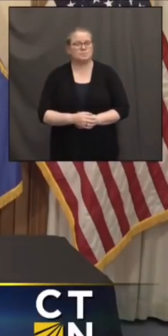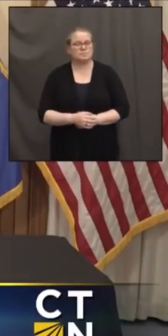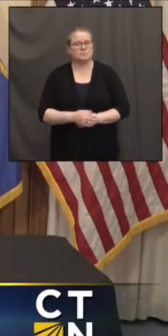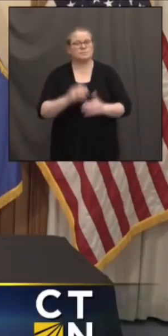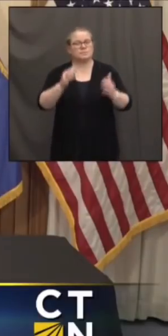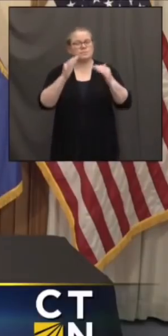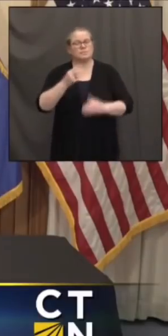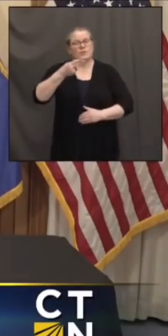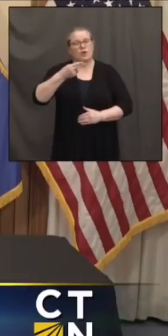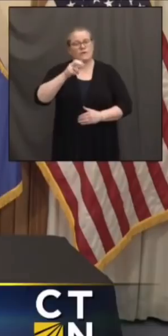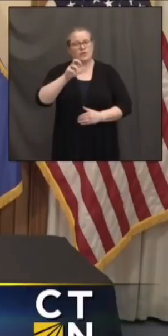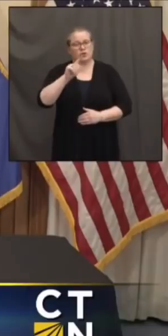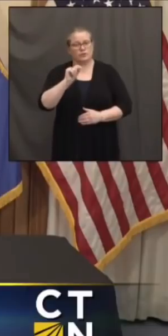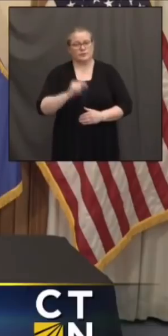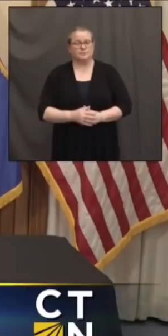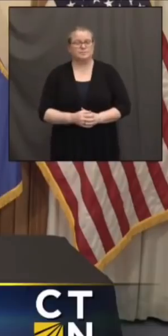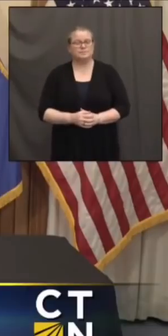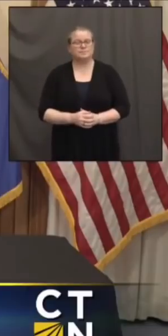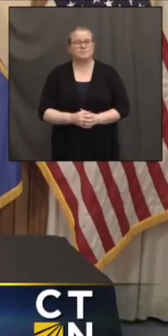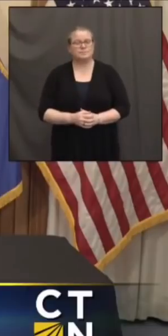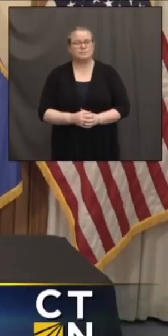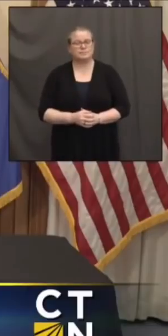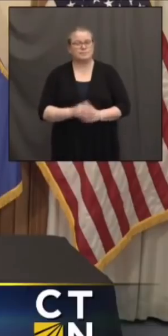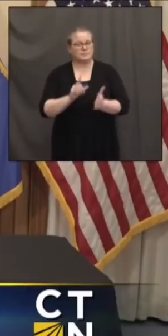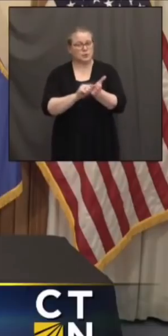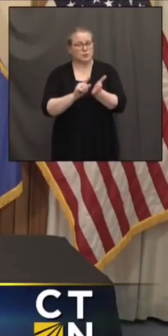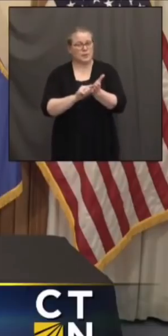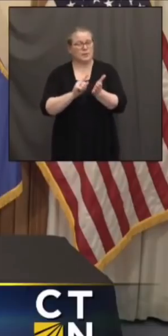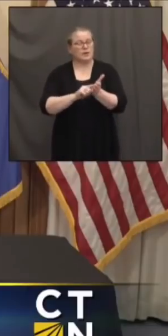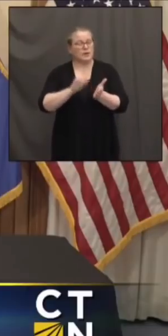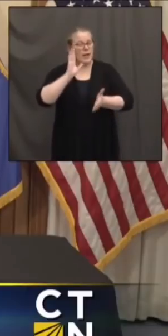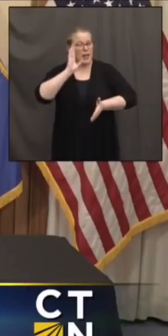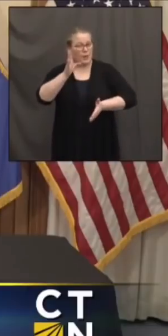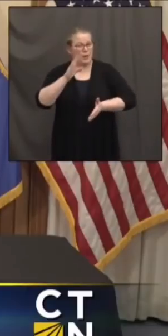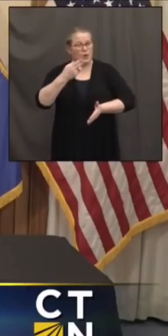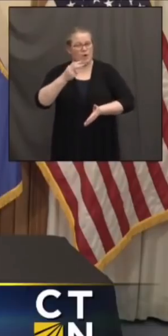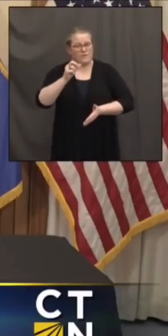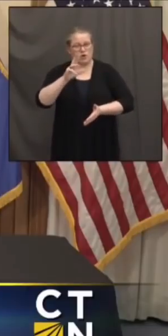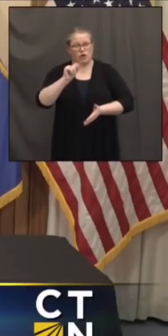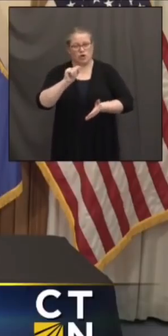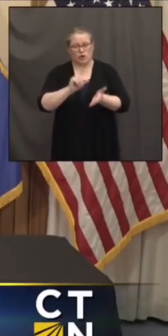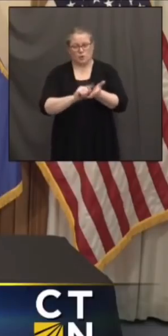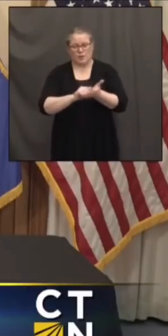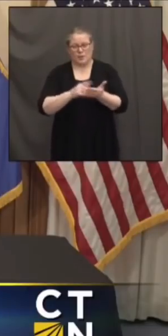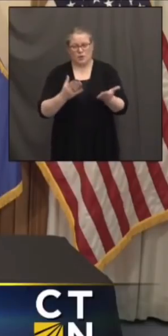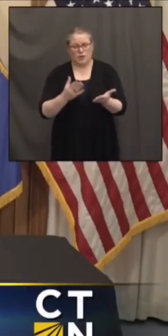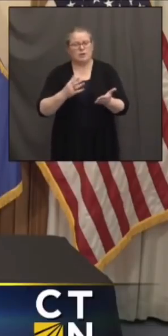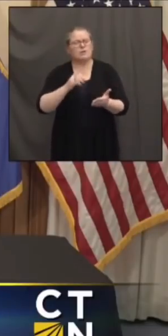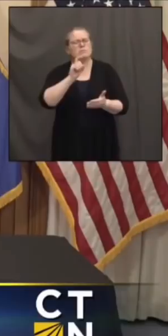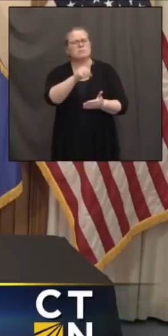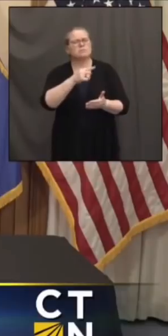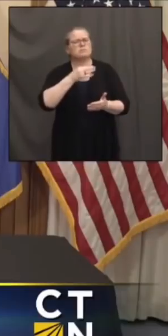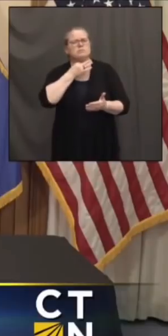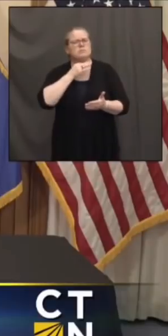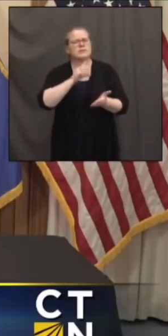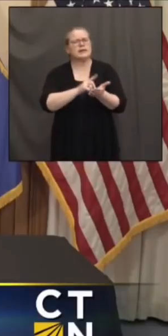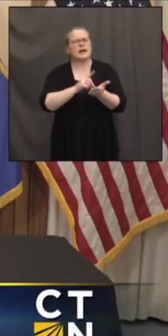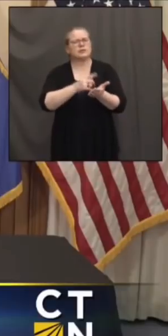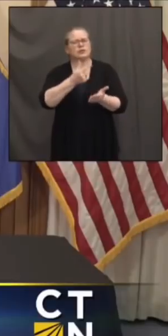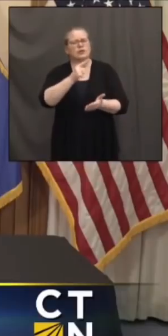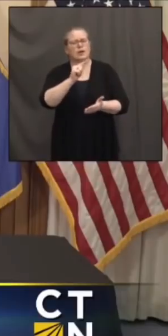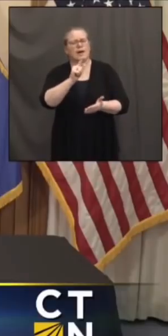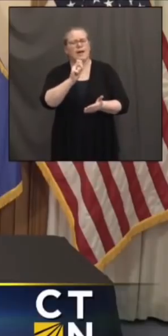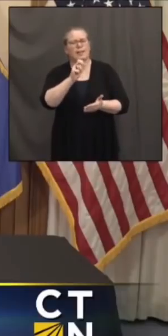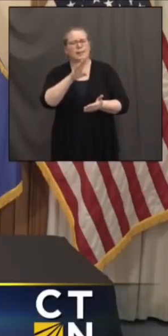The Hartford Courant. Hi, this is Eliza Fawcett from The Current. Just had a question for Dr. Gottlieb. What is your response to